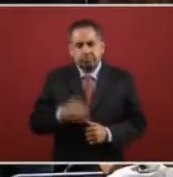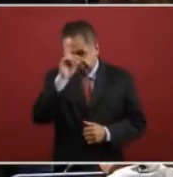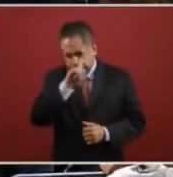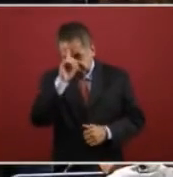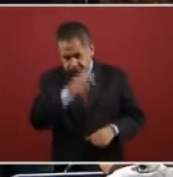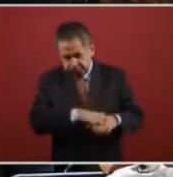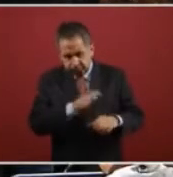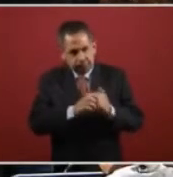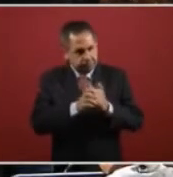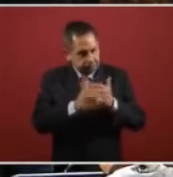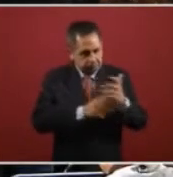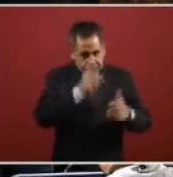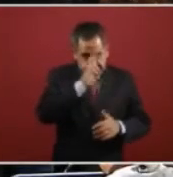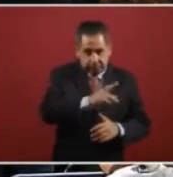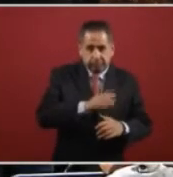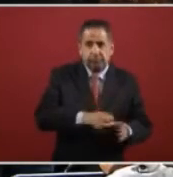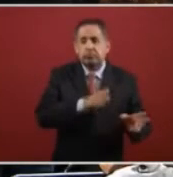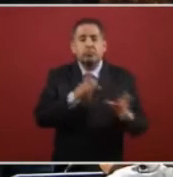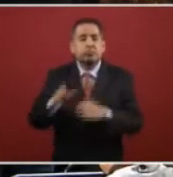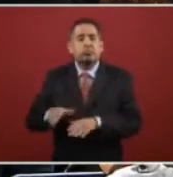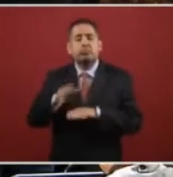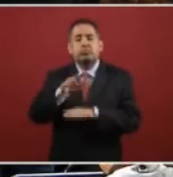auspiciando, recommending.